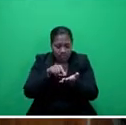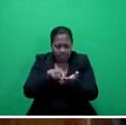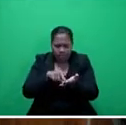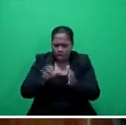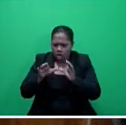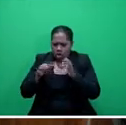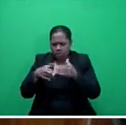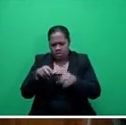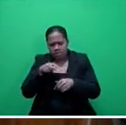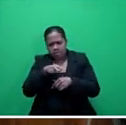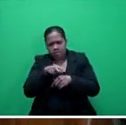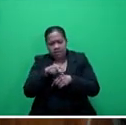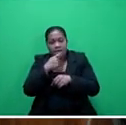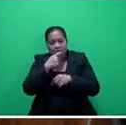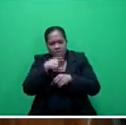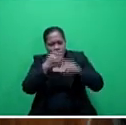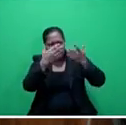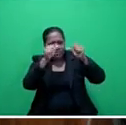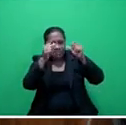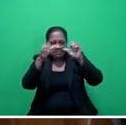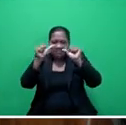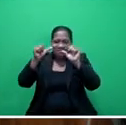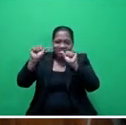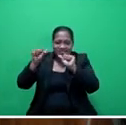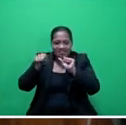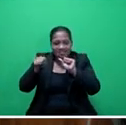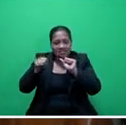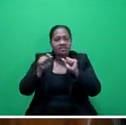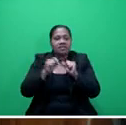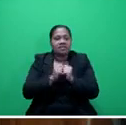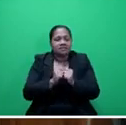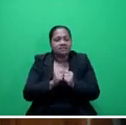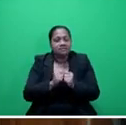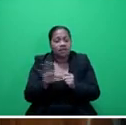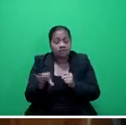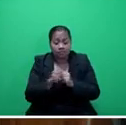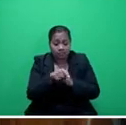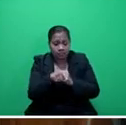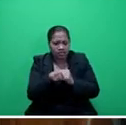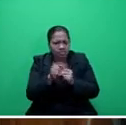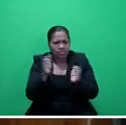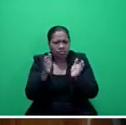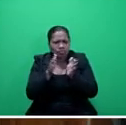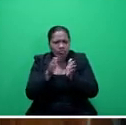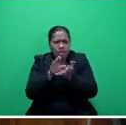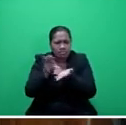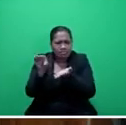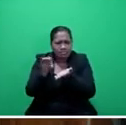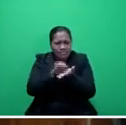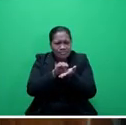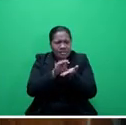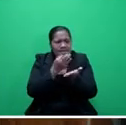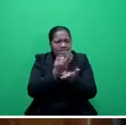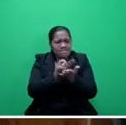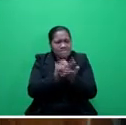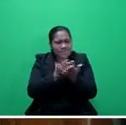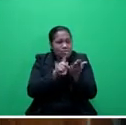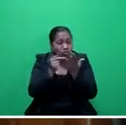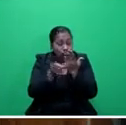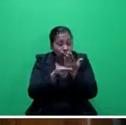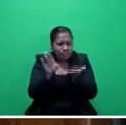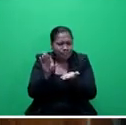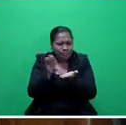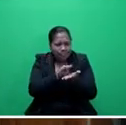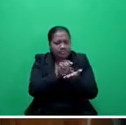that few of the key achievements were on the reprioritization of the small grant scheme funded project and the introduction of